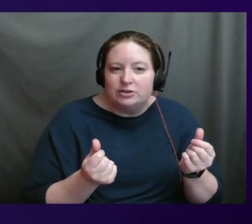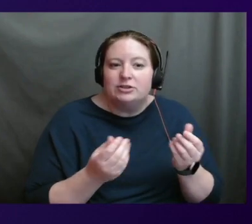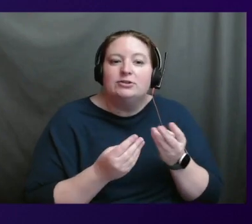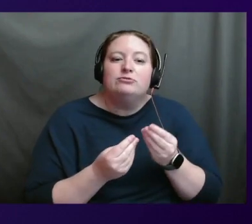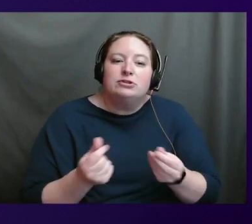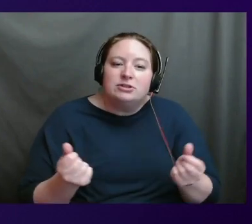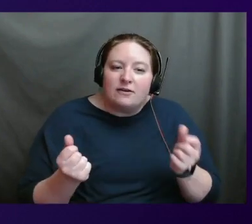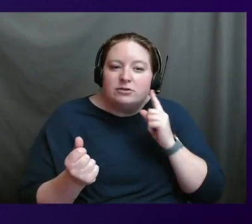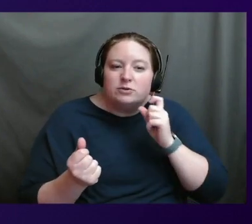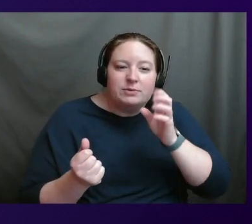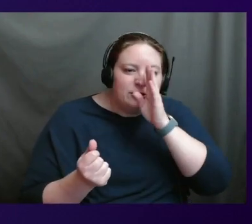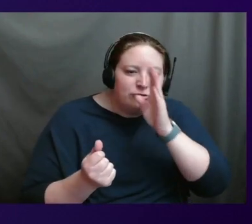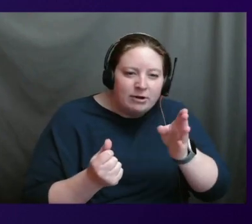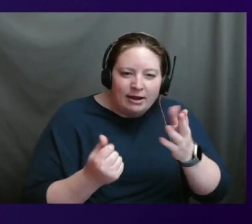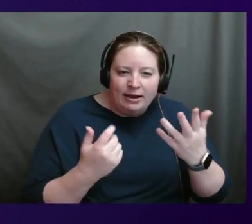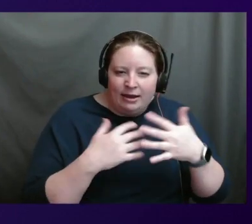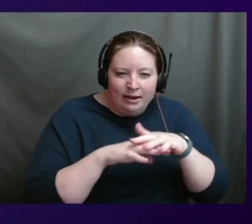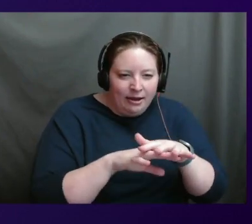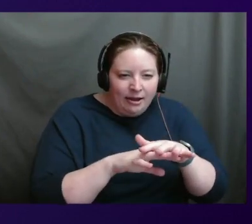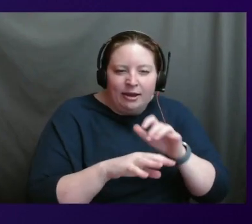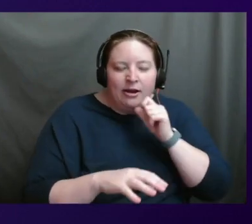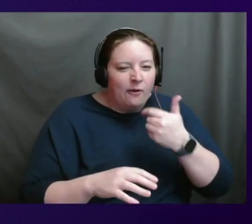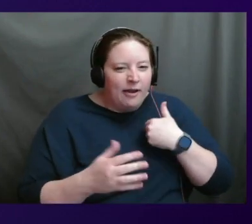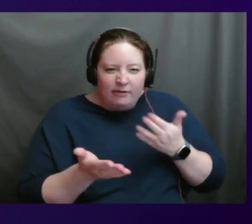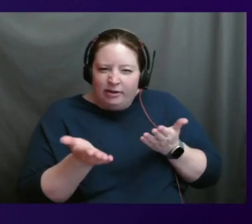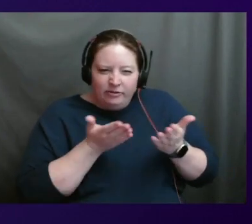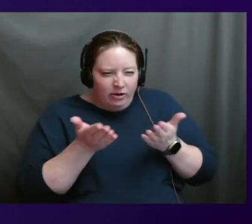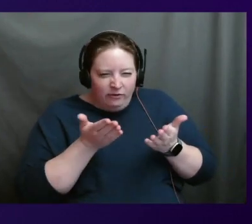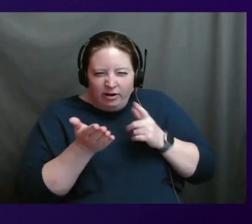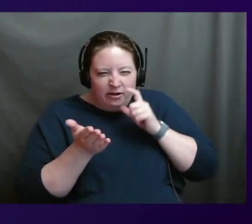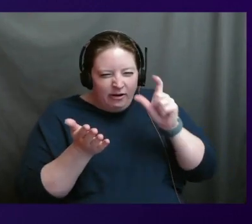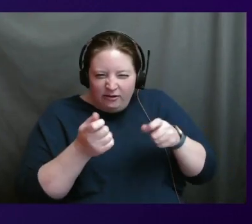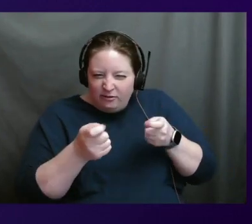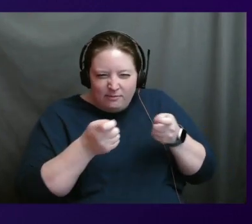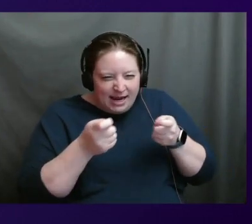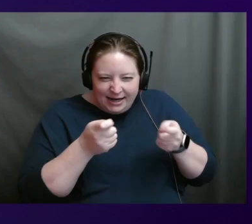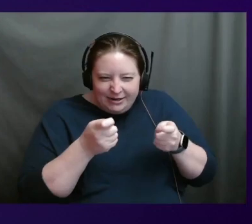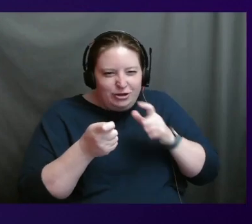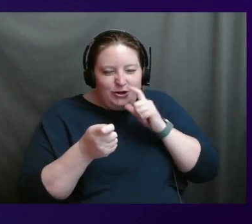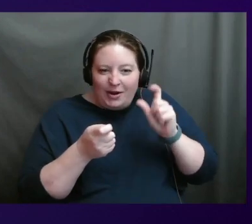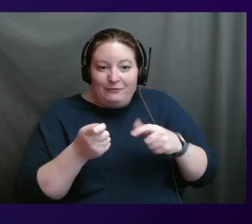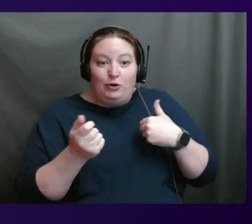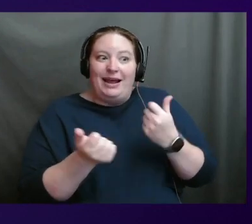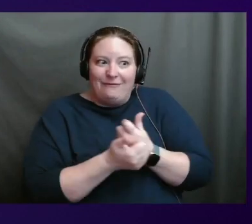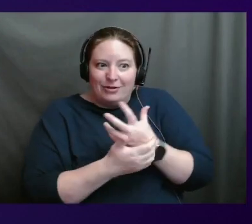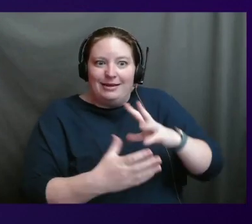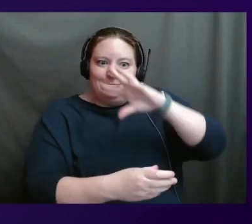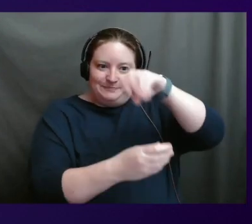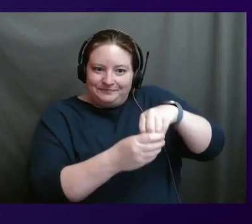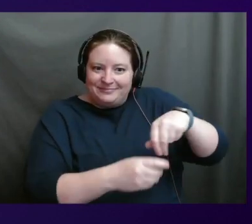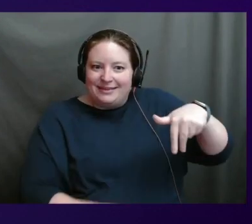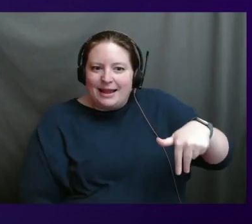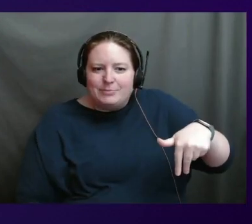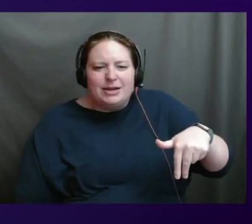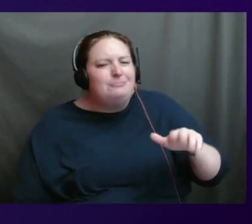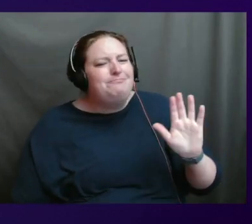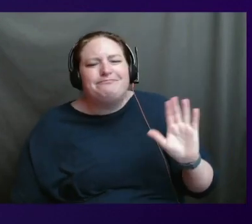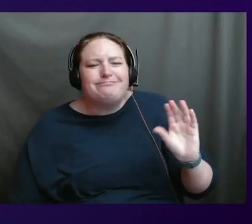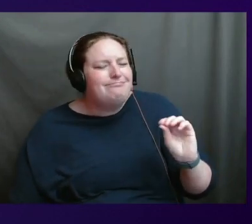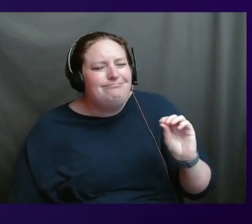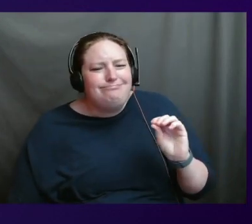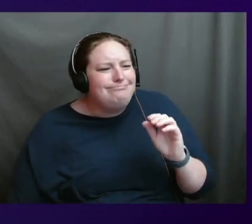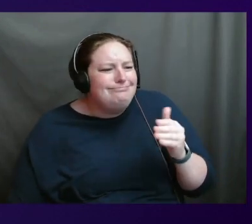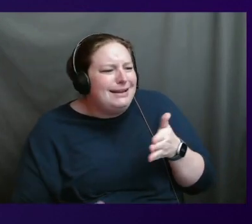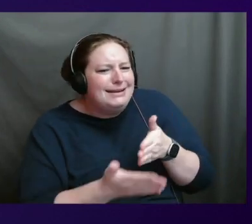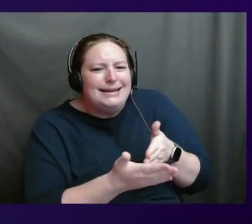direct integrations. We don't have a server to manage. We don't have to throw everything inside of a Lambda. Now, no shade on Lambda. I'm just used to using the